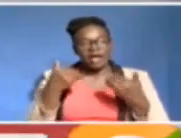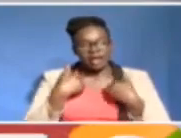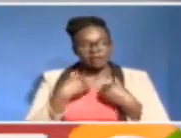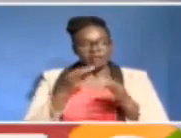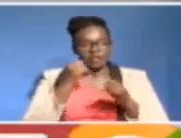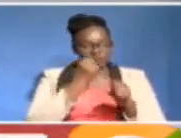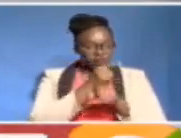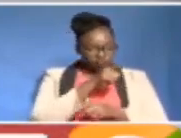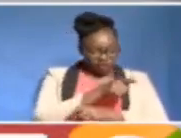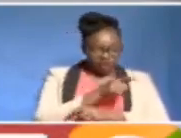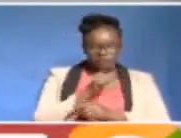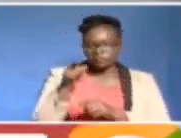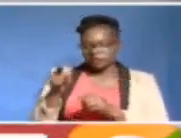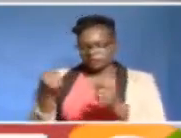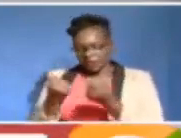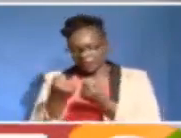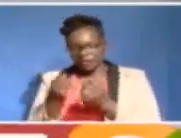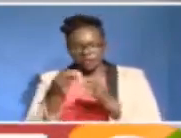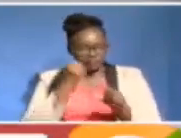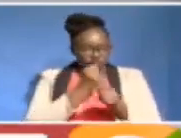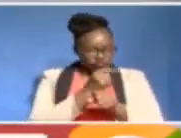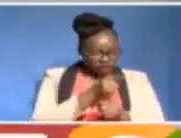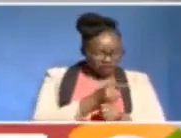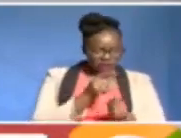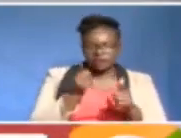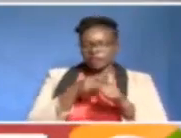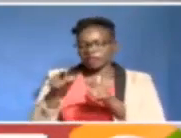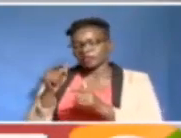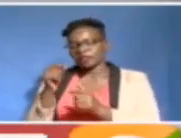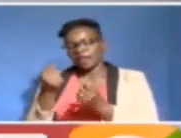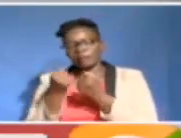happen. If you do this, this would happen. So you have to choose.